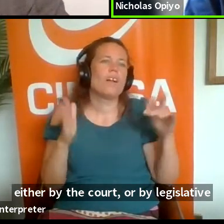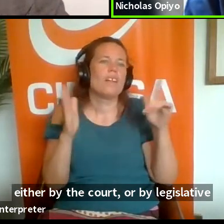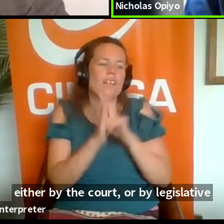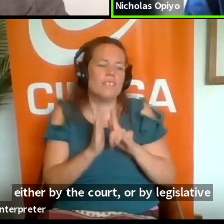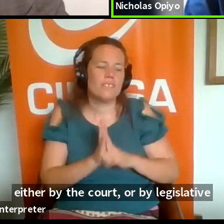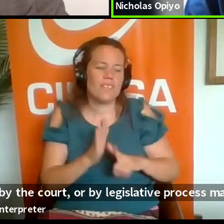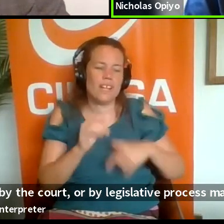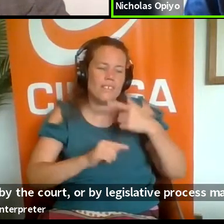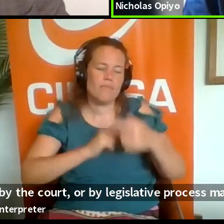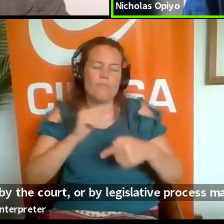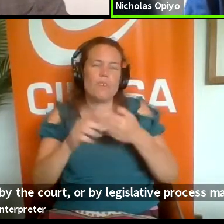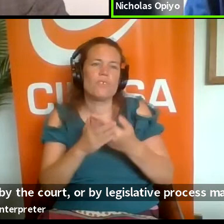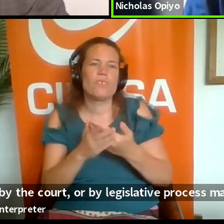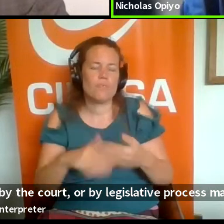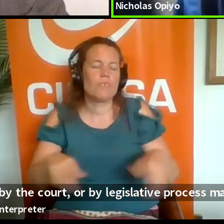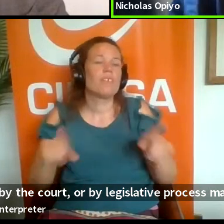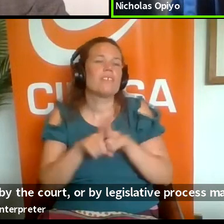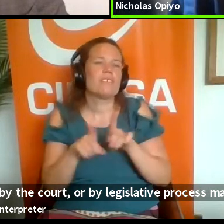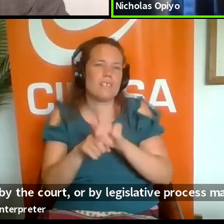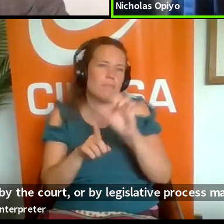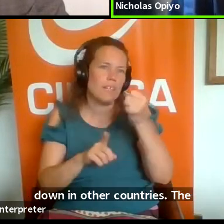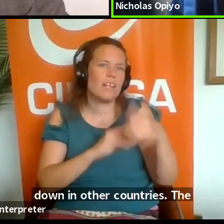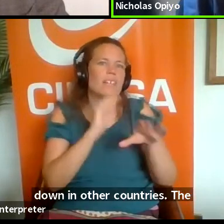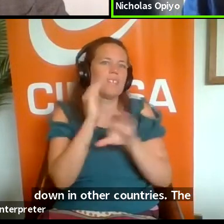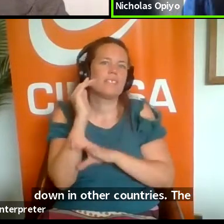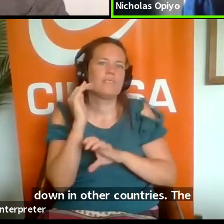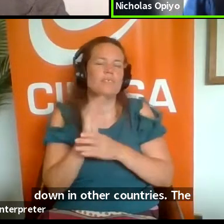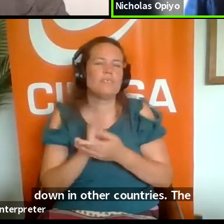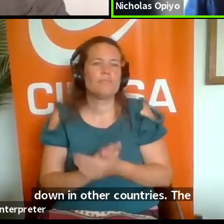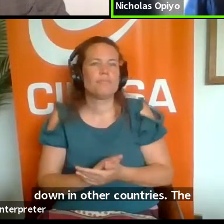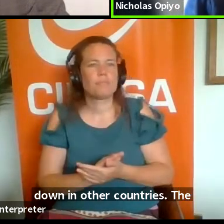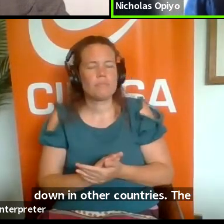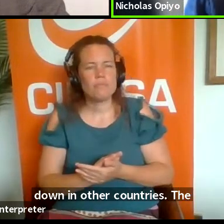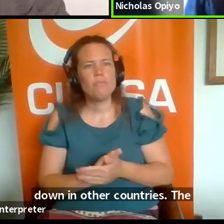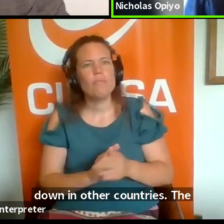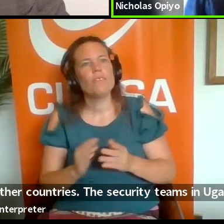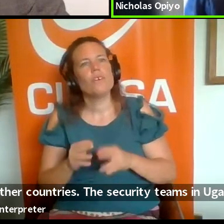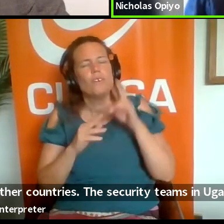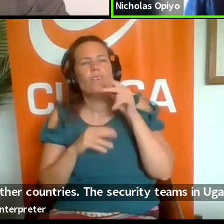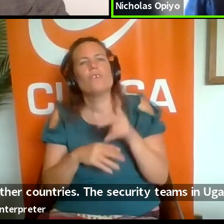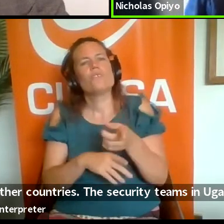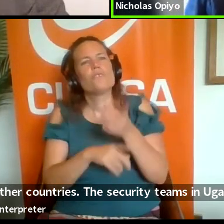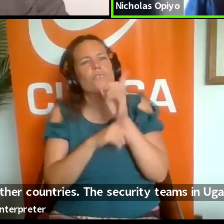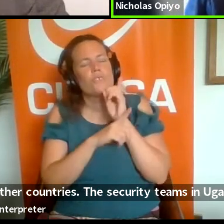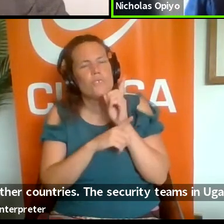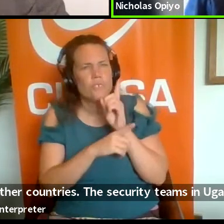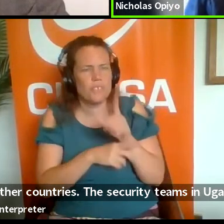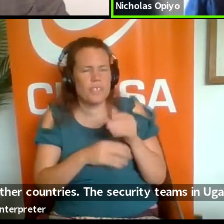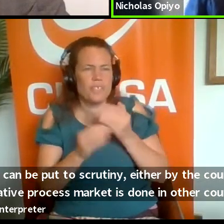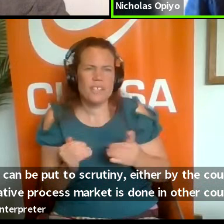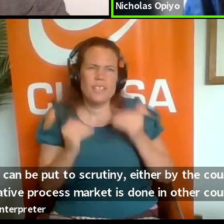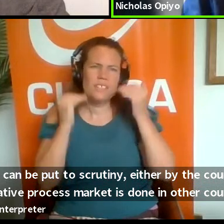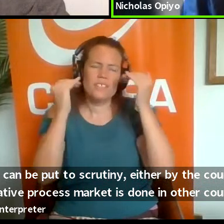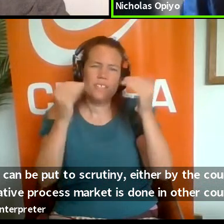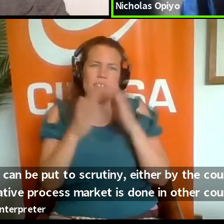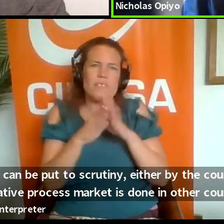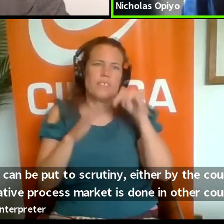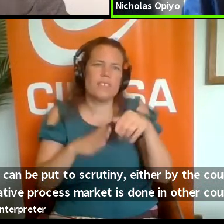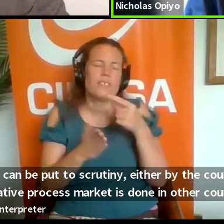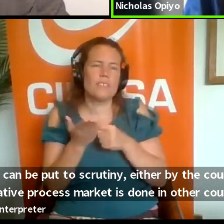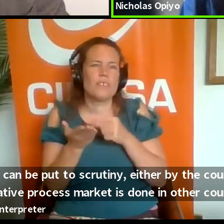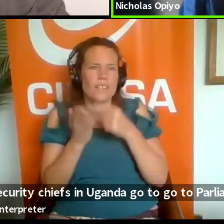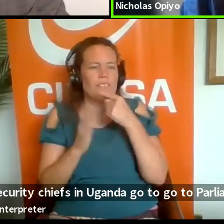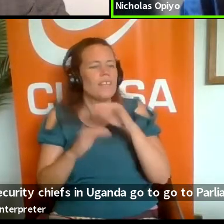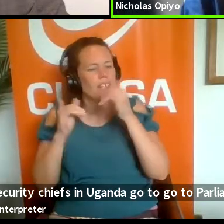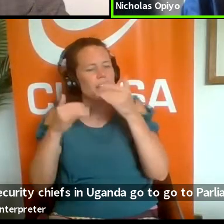done in other countries. The security chiefs in Uganda go to Parliament and tell Parliament, yes, we have safe houses.